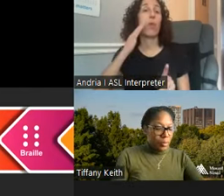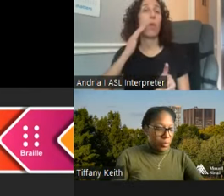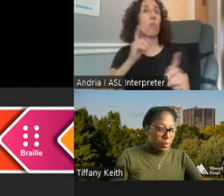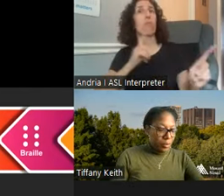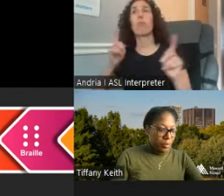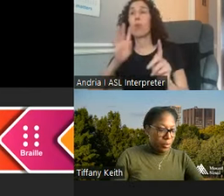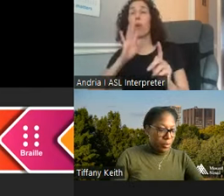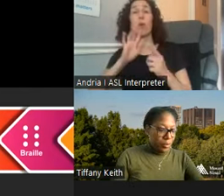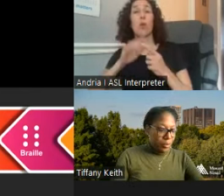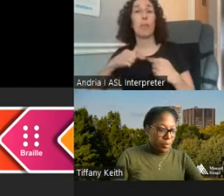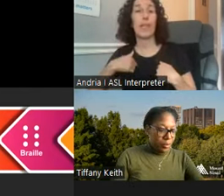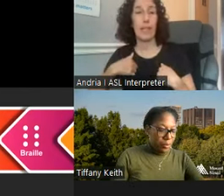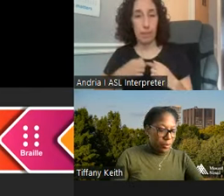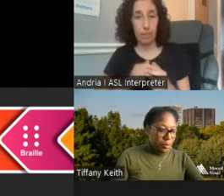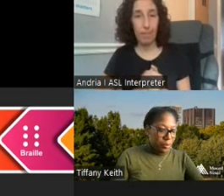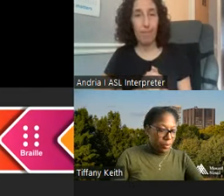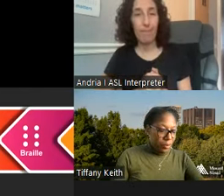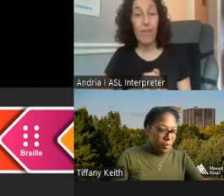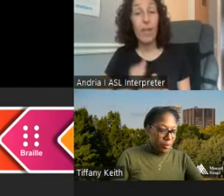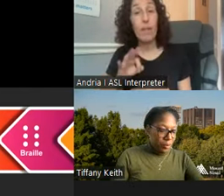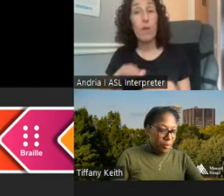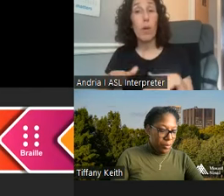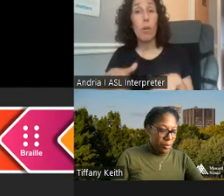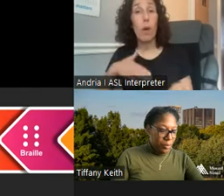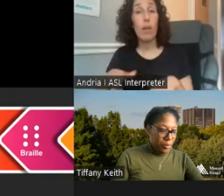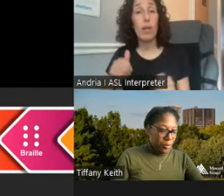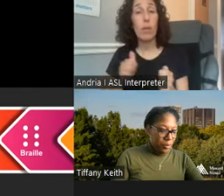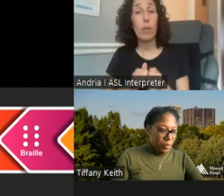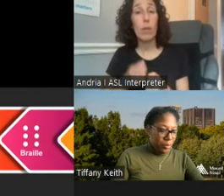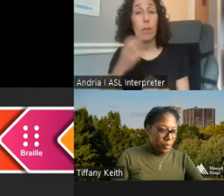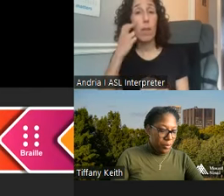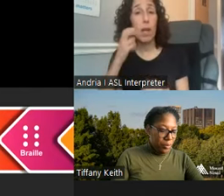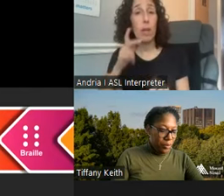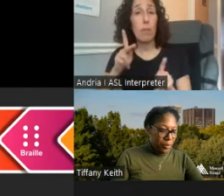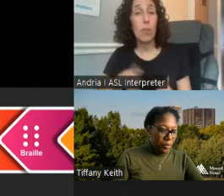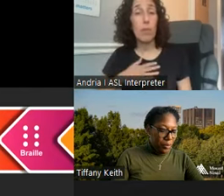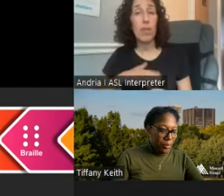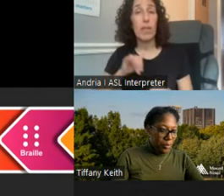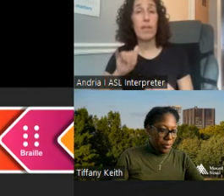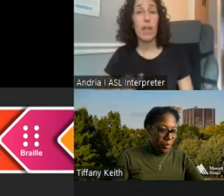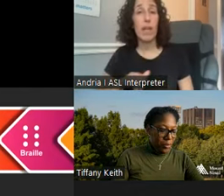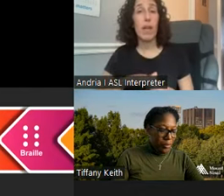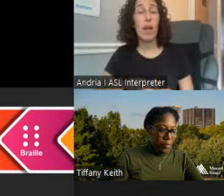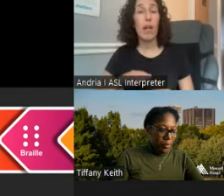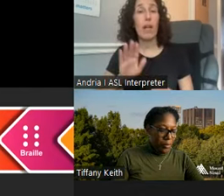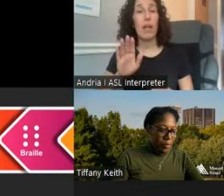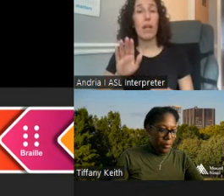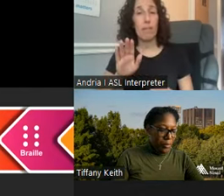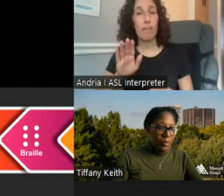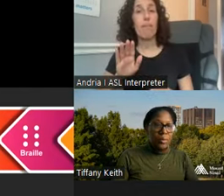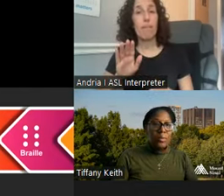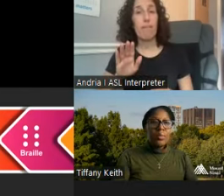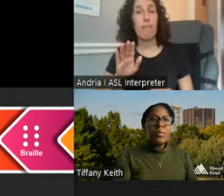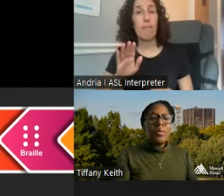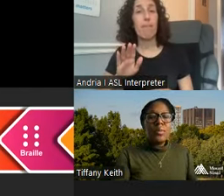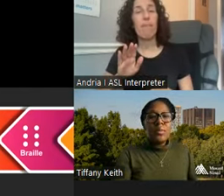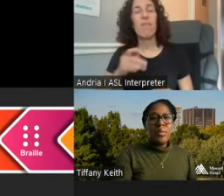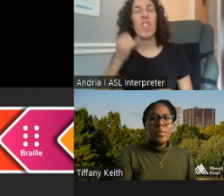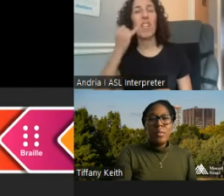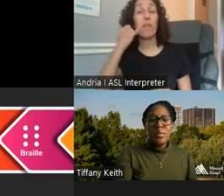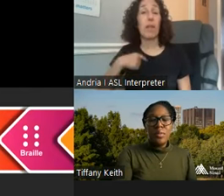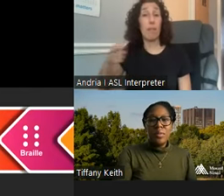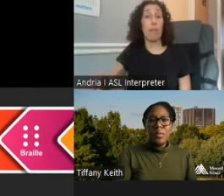assuming they know. If you're walking with a blind person, stay on the opposite side of their mobility device or service animal. Just